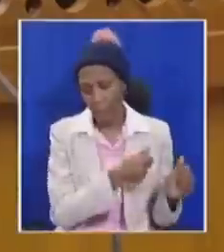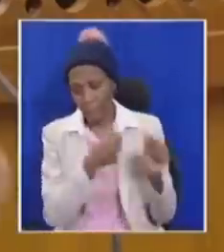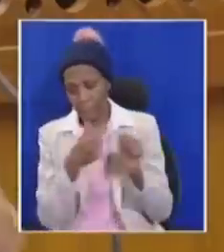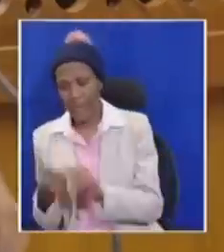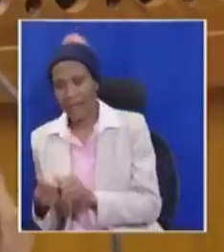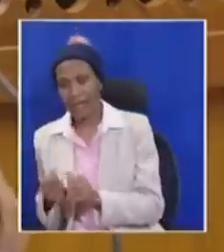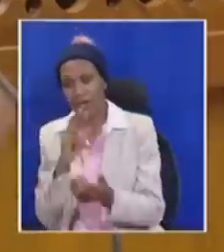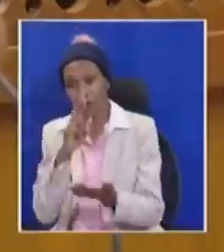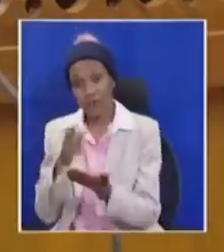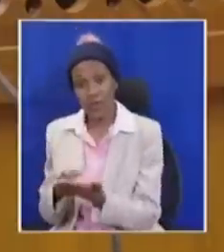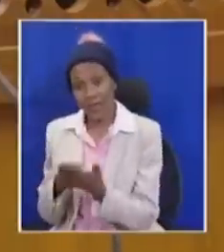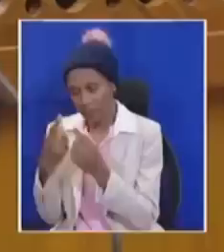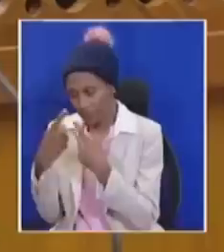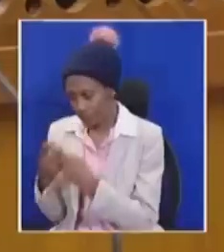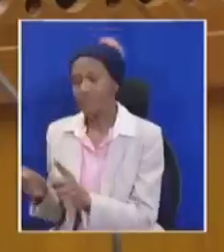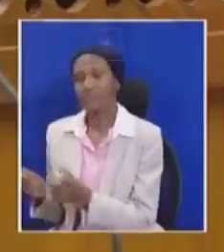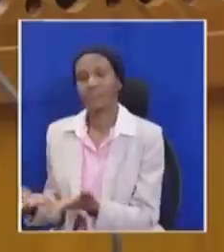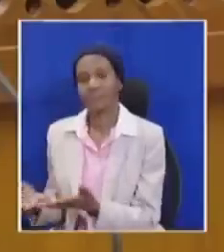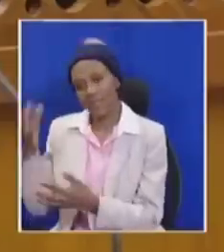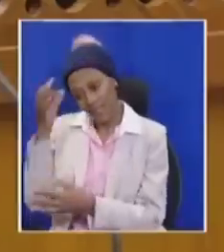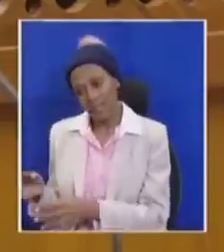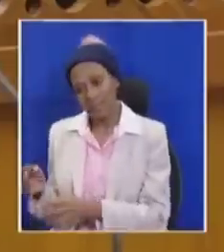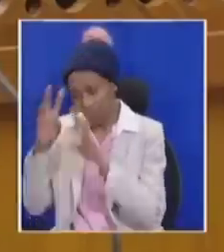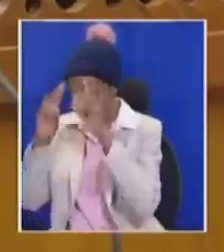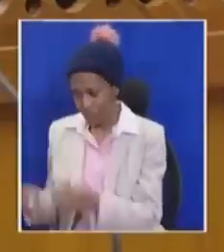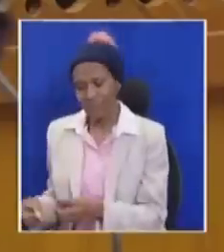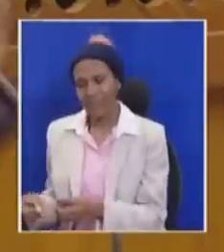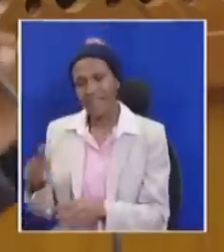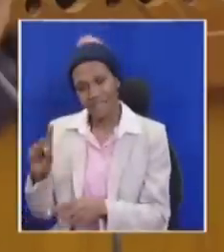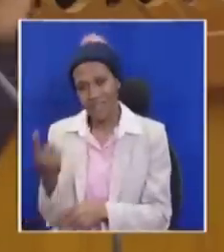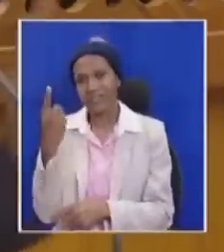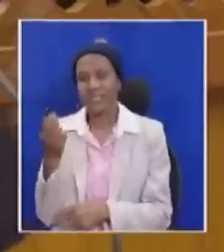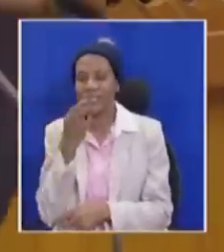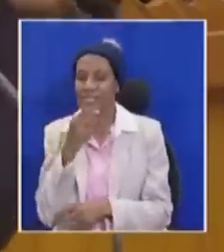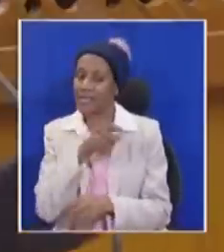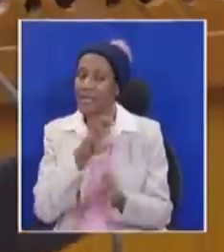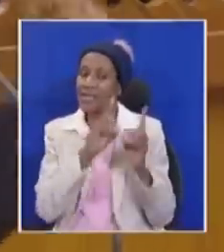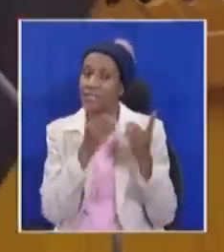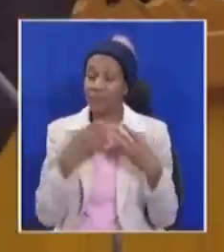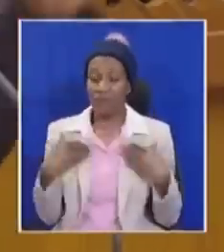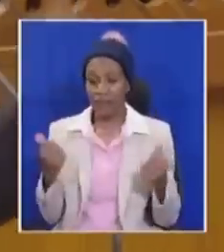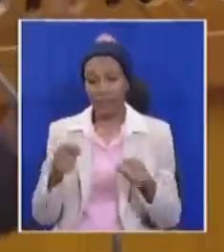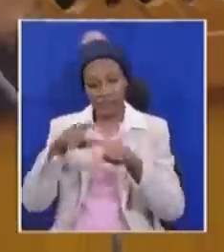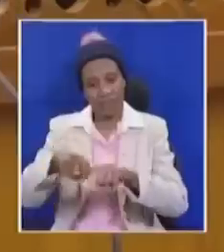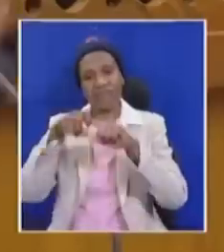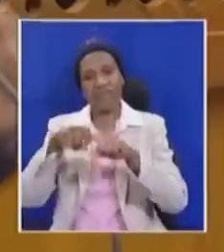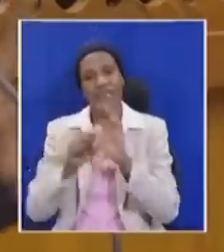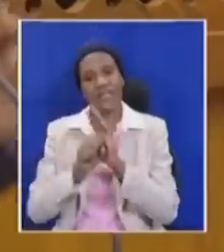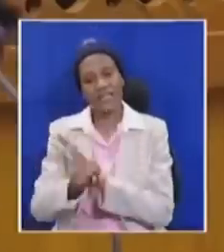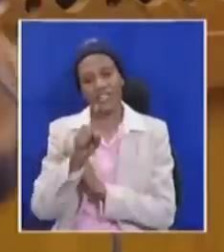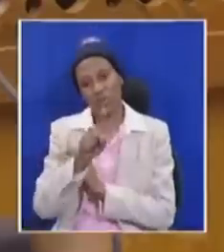recommendations, and government took the first decision to place the Department of Health under